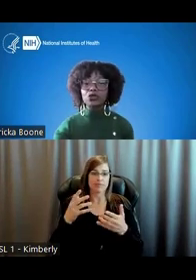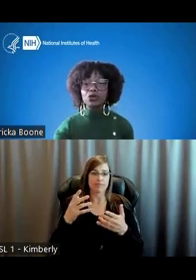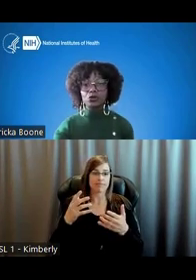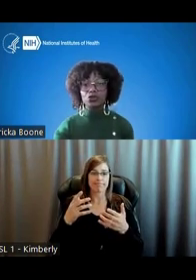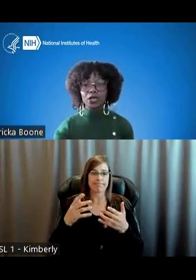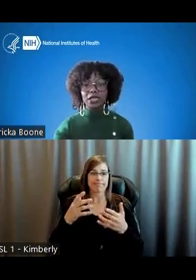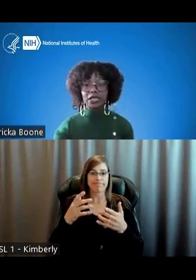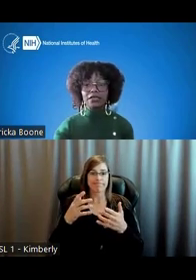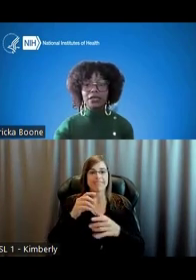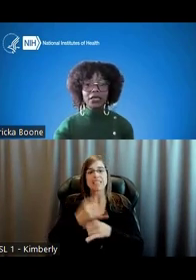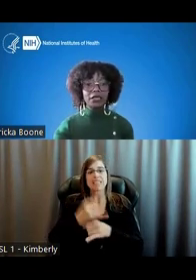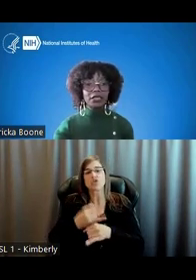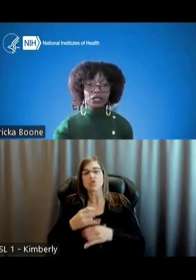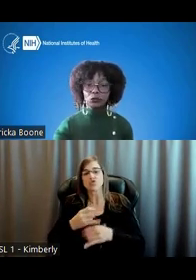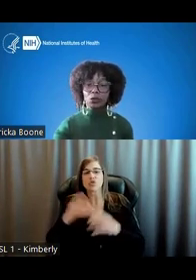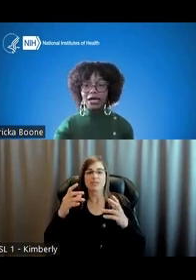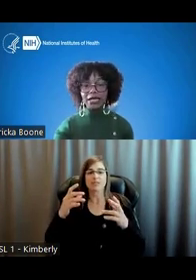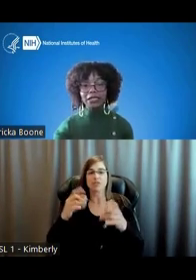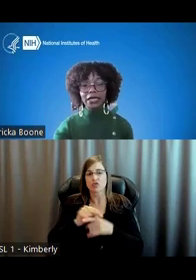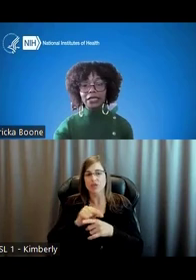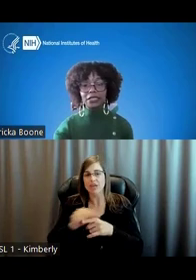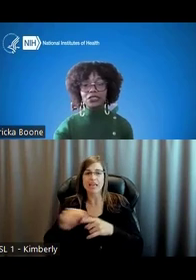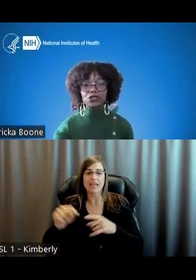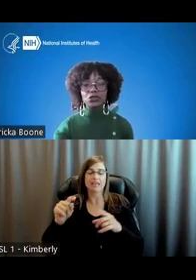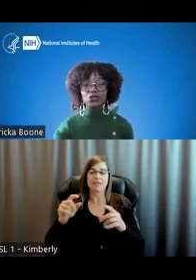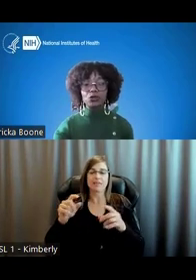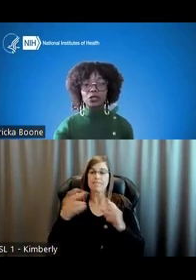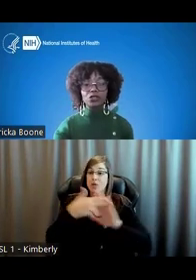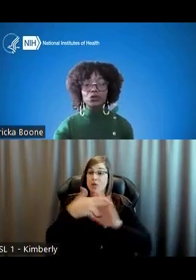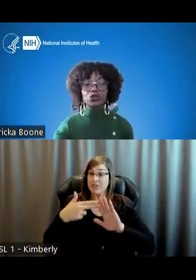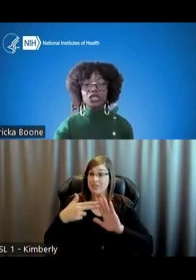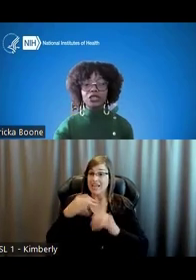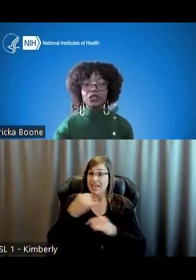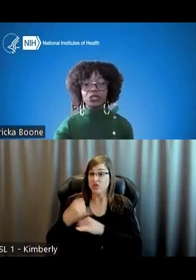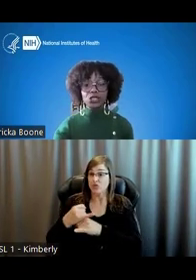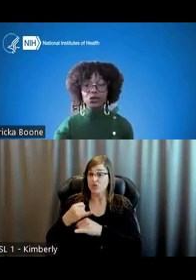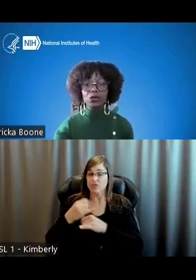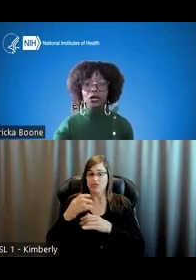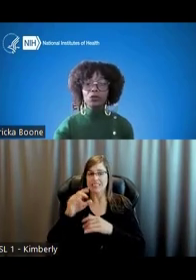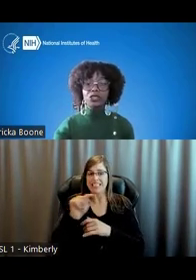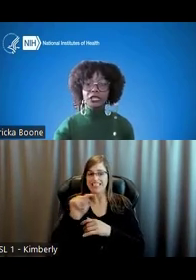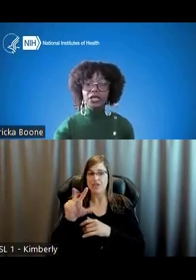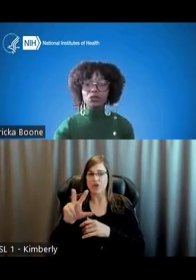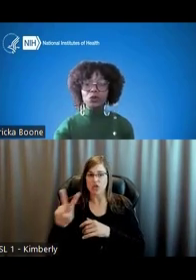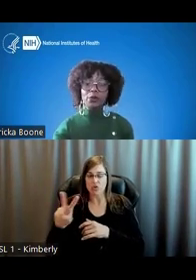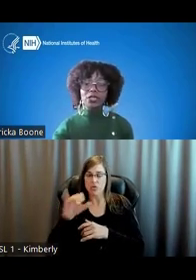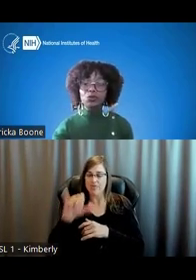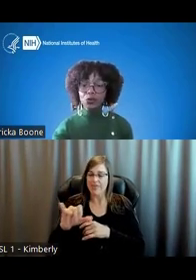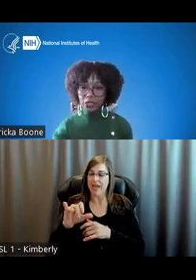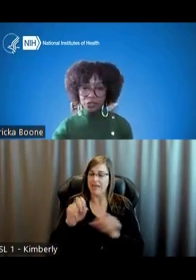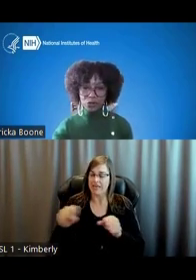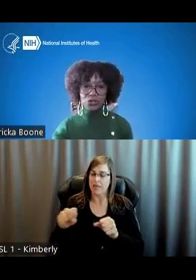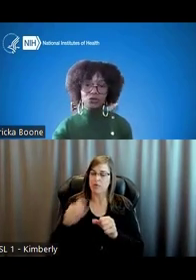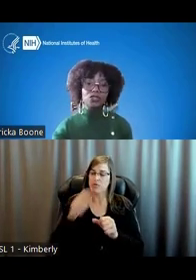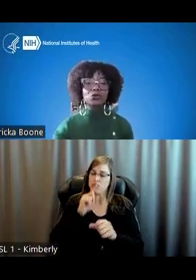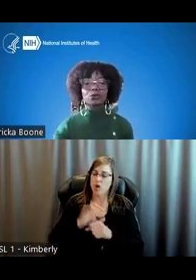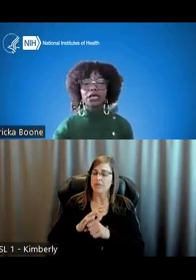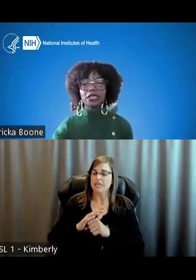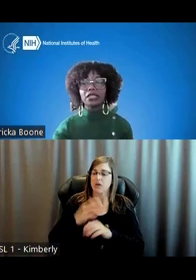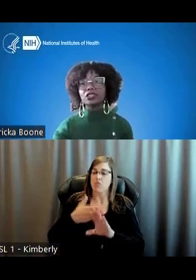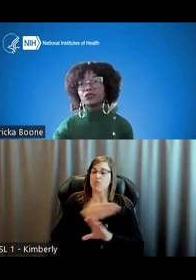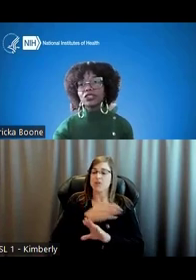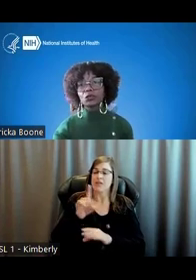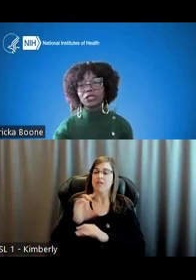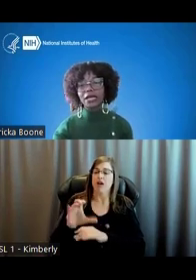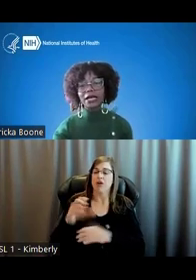or postdoctoral trainees. Now, here we're highlighting the institutional predoctoral T32, which enables promising predoctoral students to